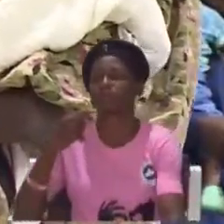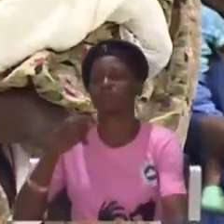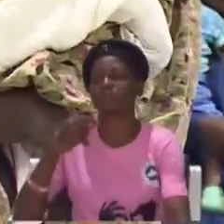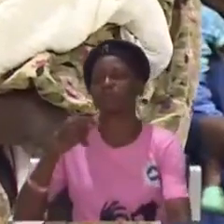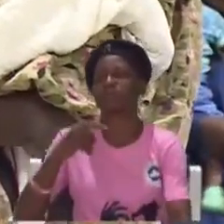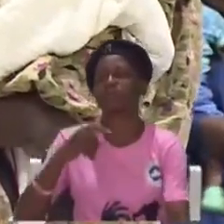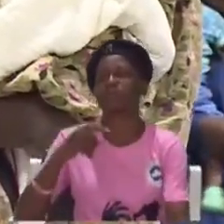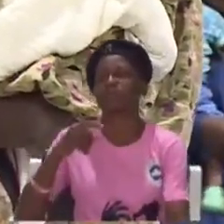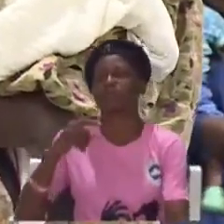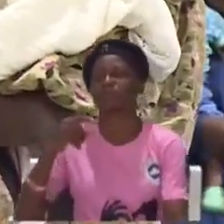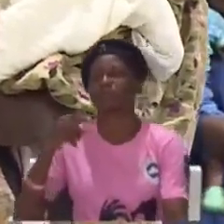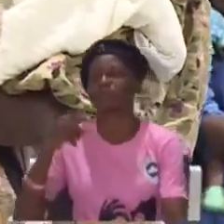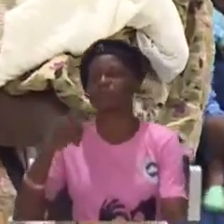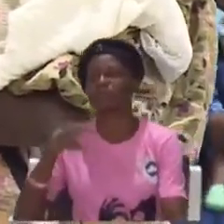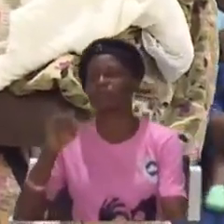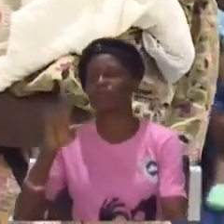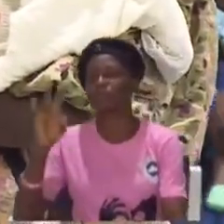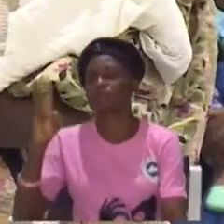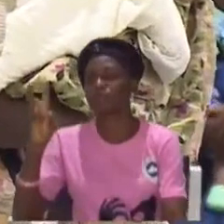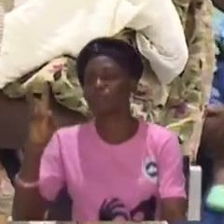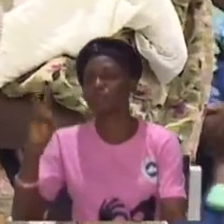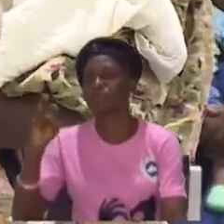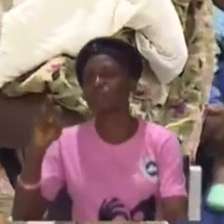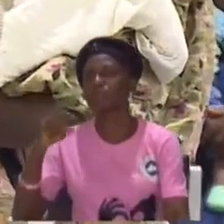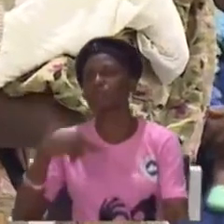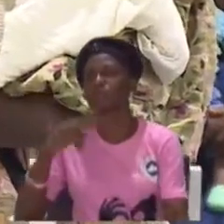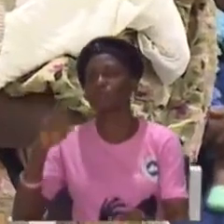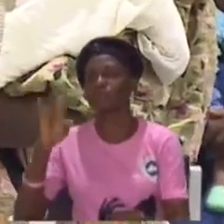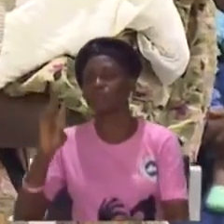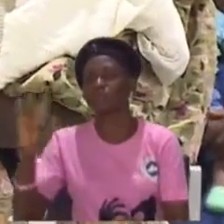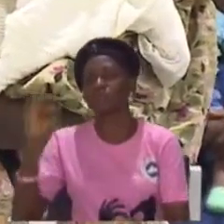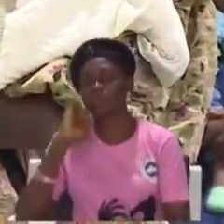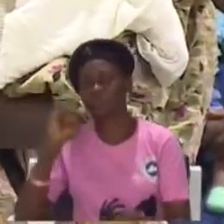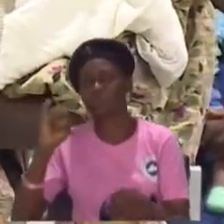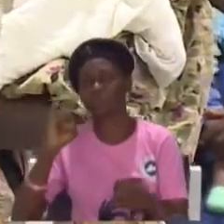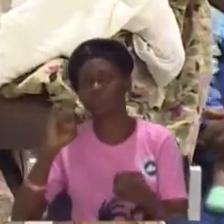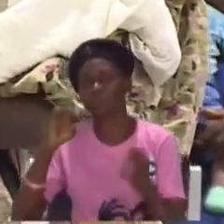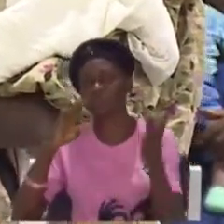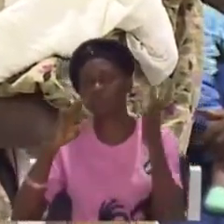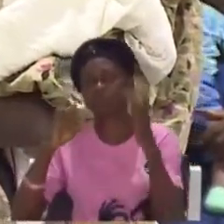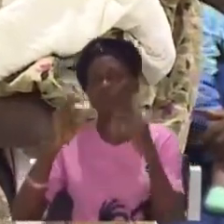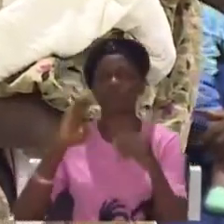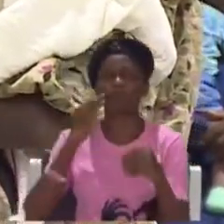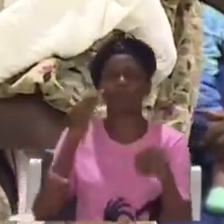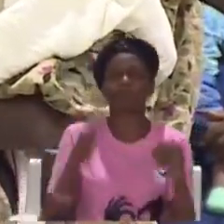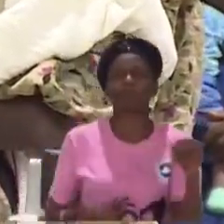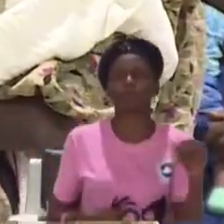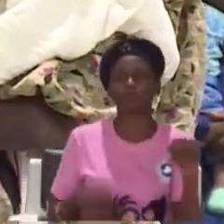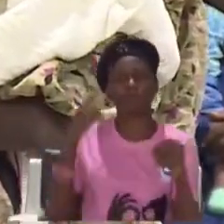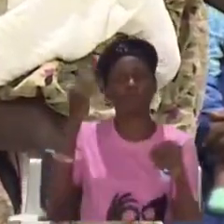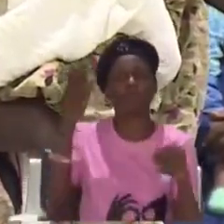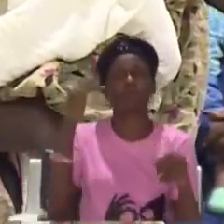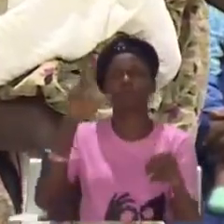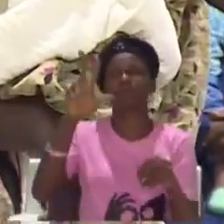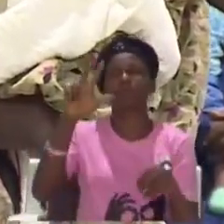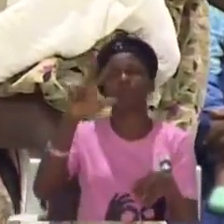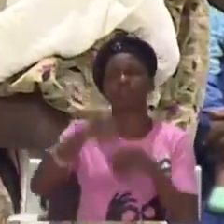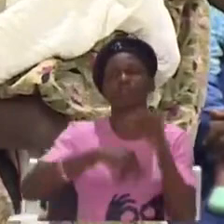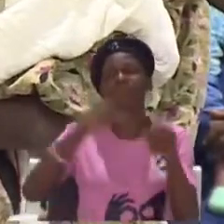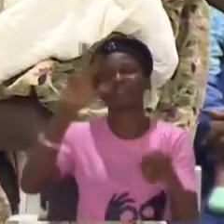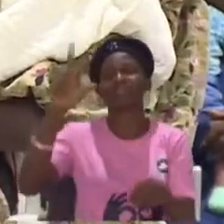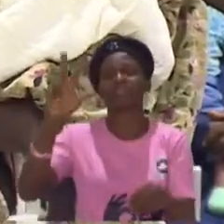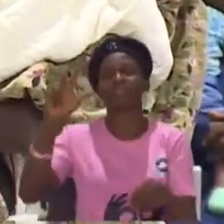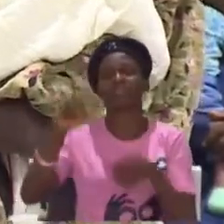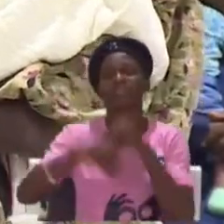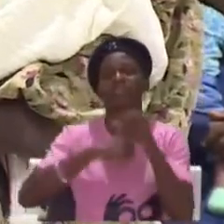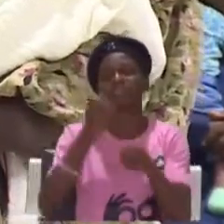Region 77. I thank God because I've been expecting the fruit of the womb for the past 13 years, and